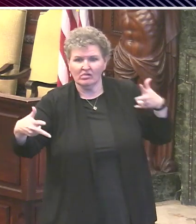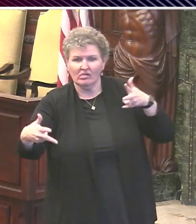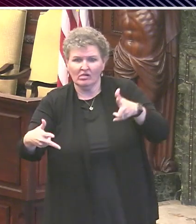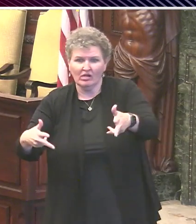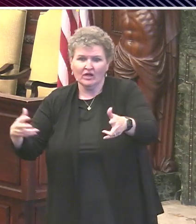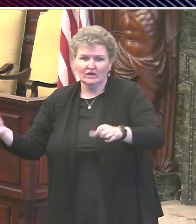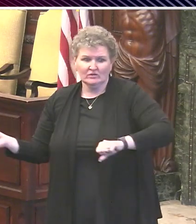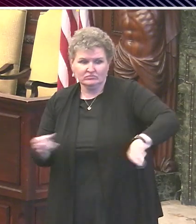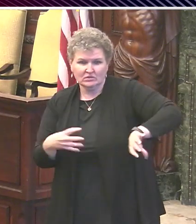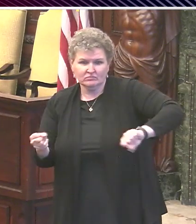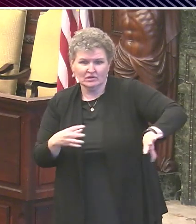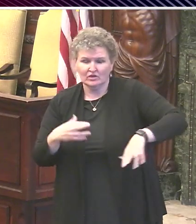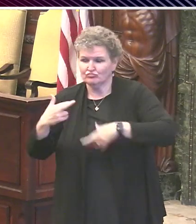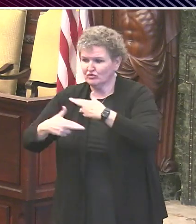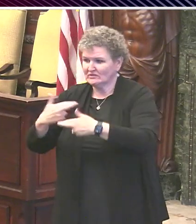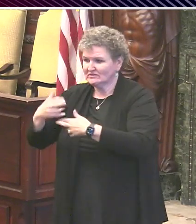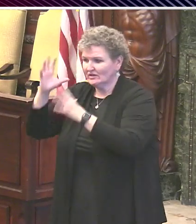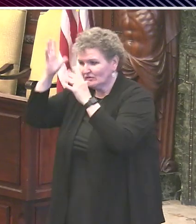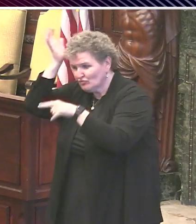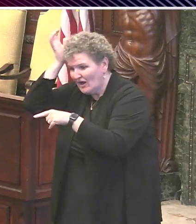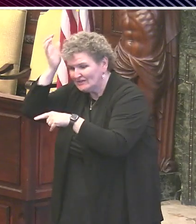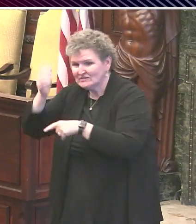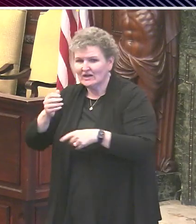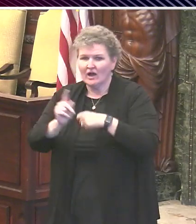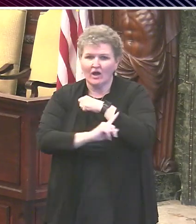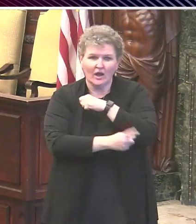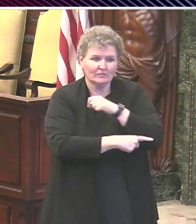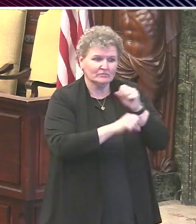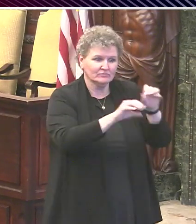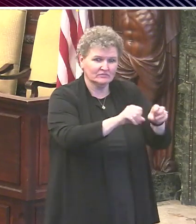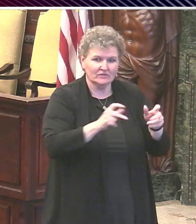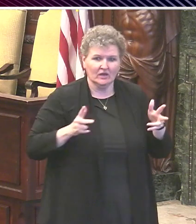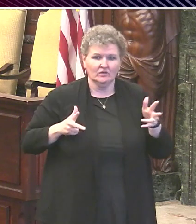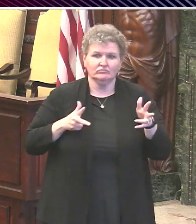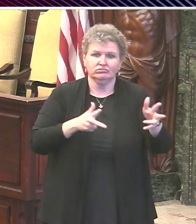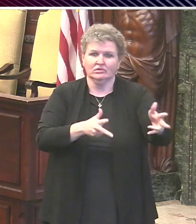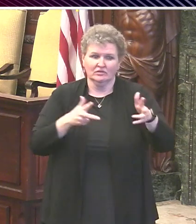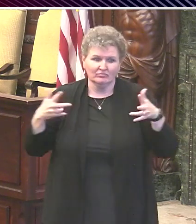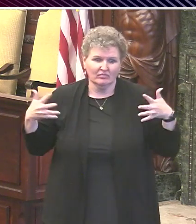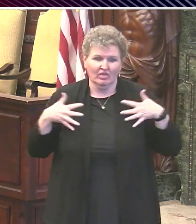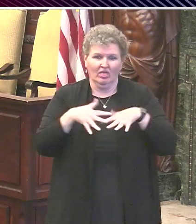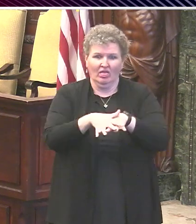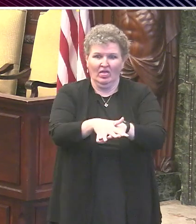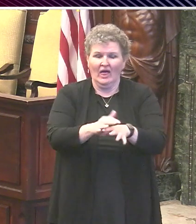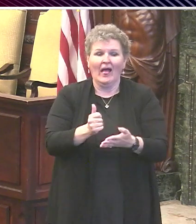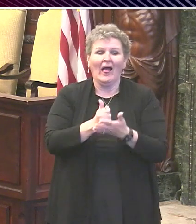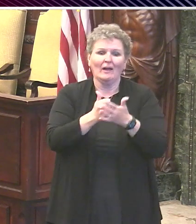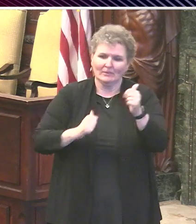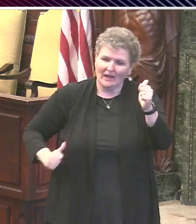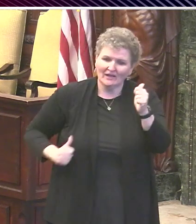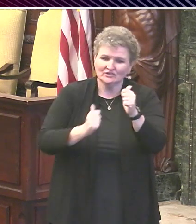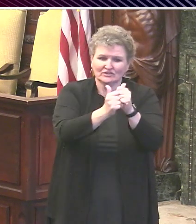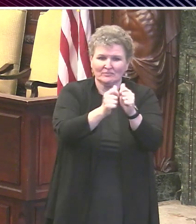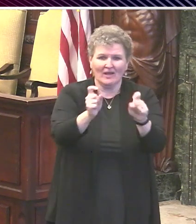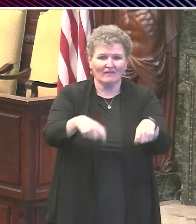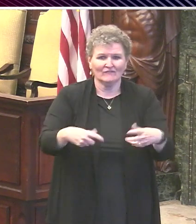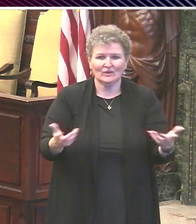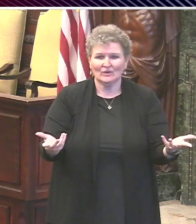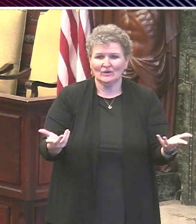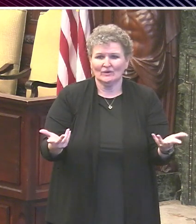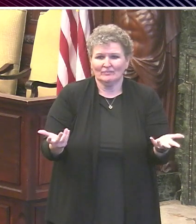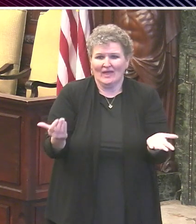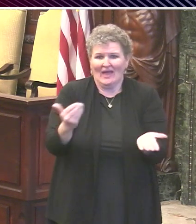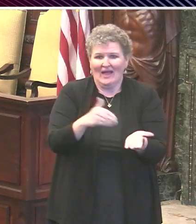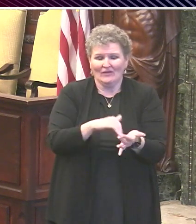to injuries, COVID-19, other illnesses, and requirements for quarantining crews exposed to COVID-19. Plus,